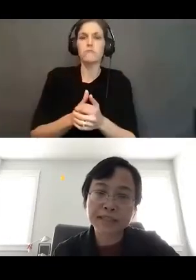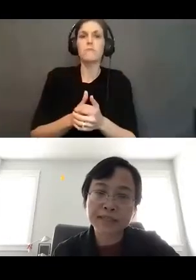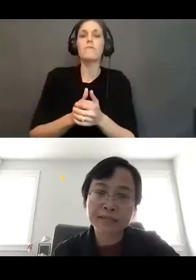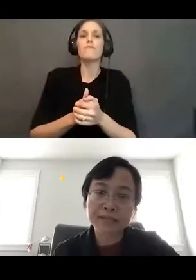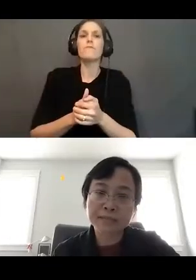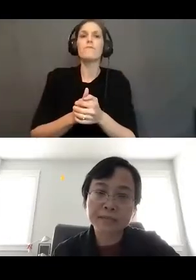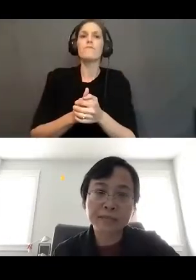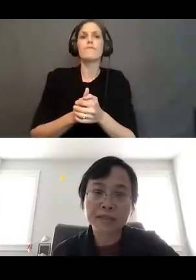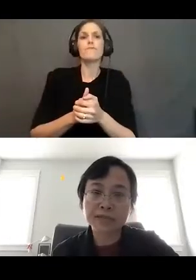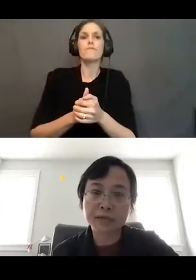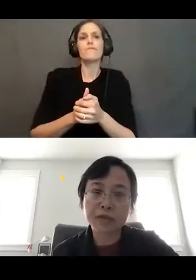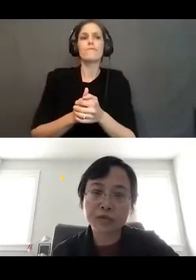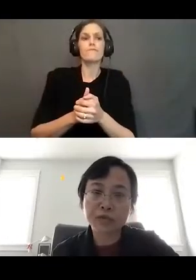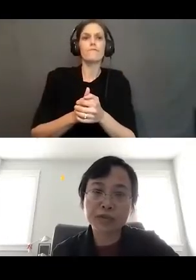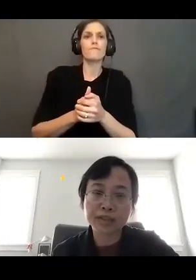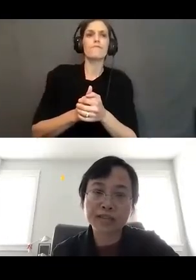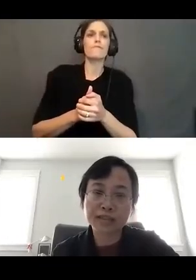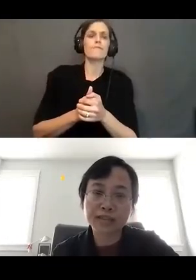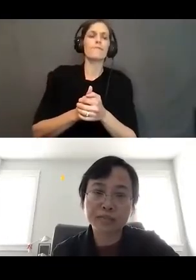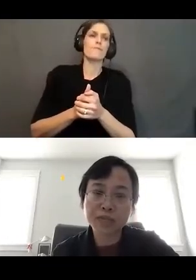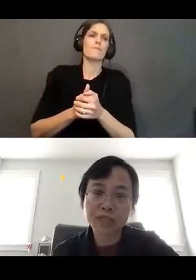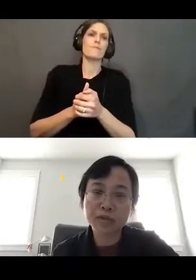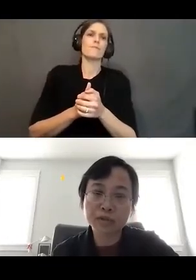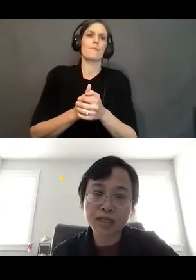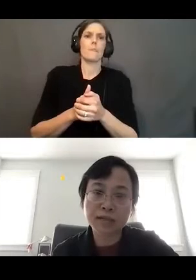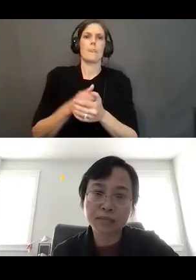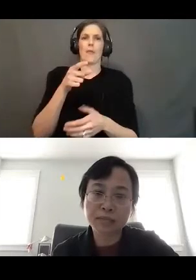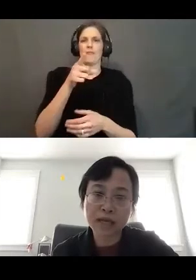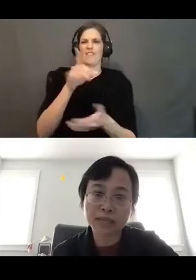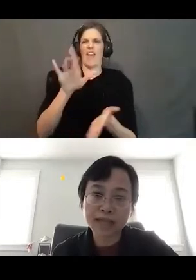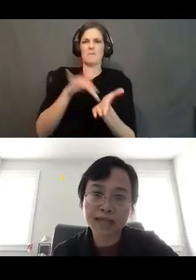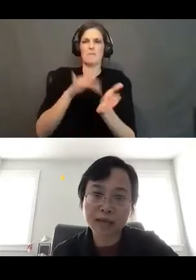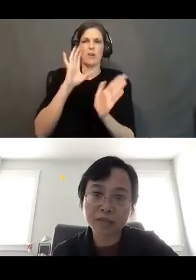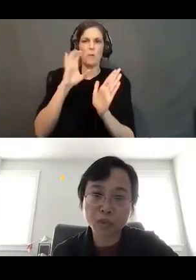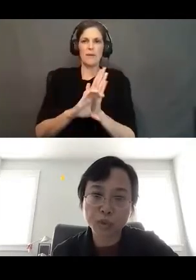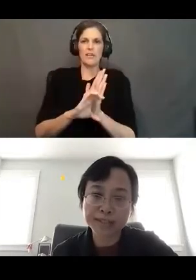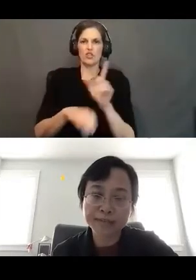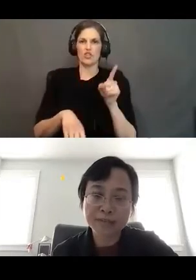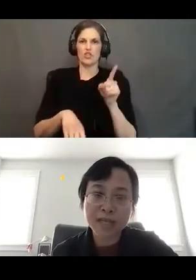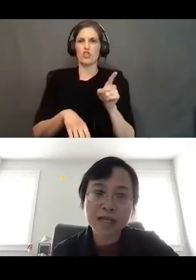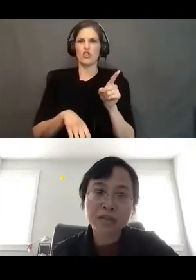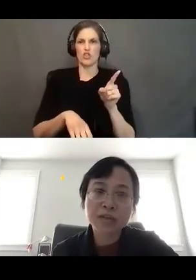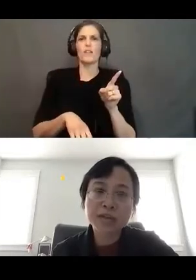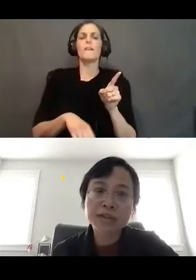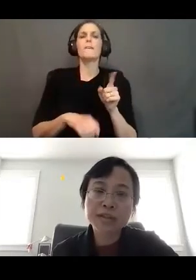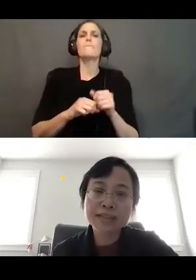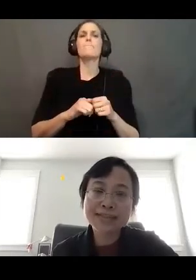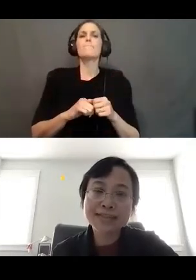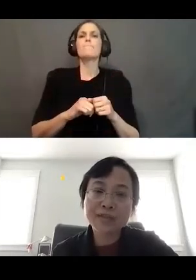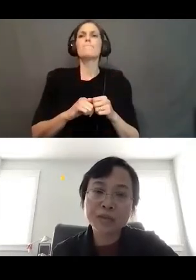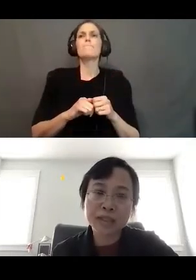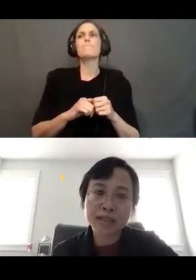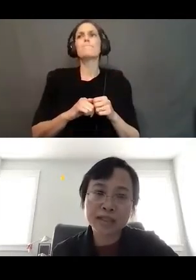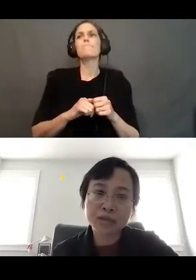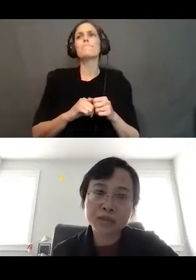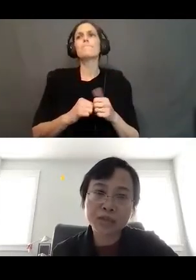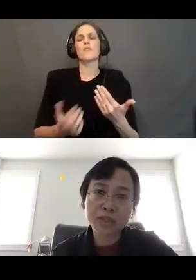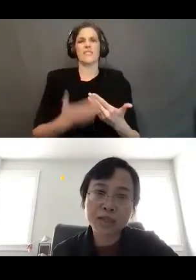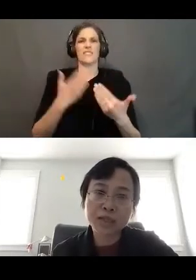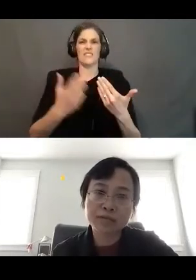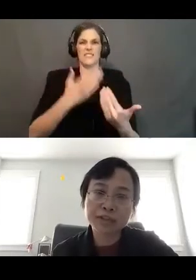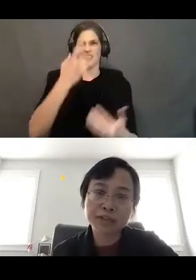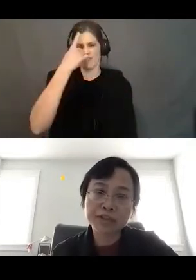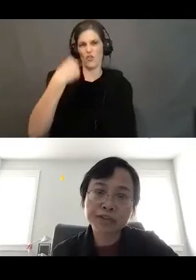Basically, for this middle plot that demonstrates. So it's easy for us